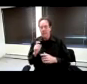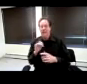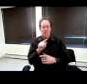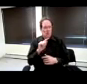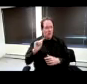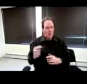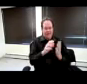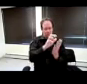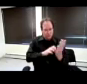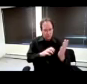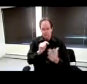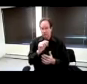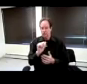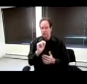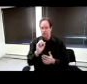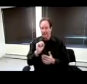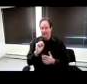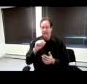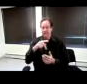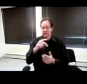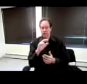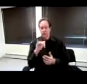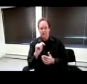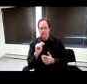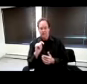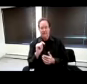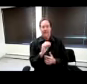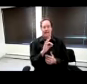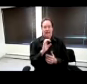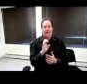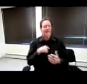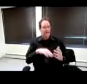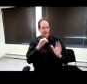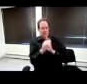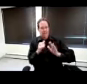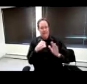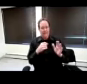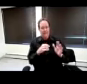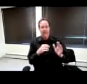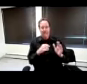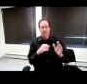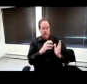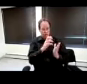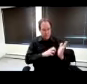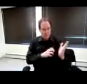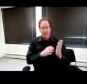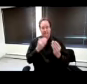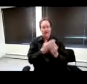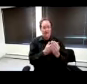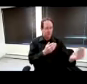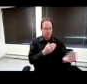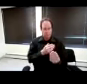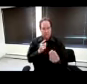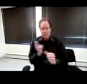file, I've discovered that on YouTube, you can use those transcript files instead of a caption